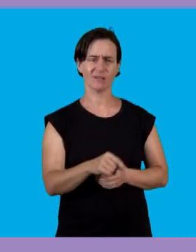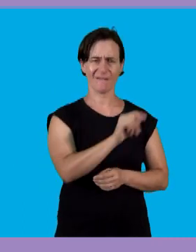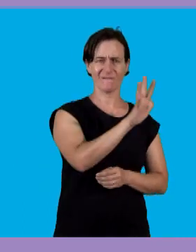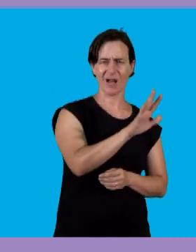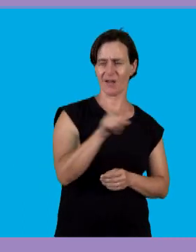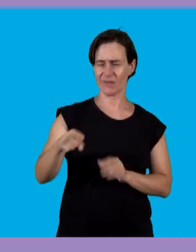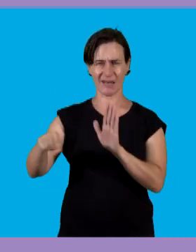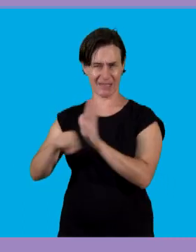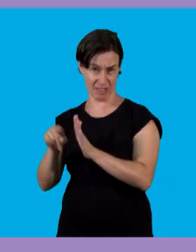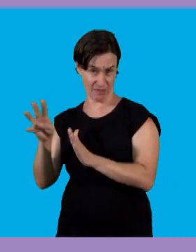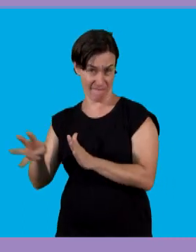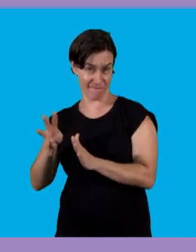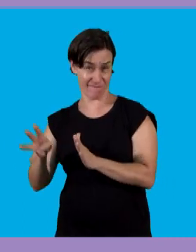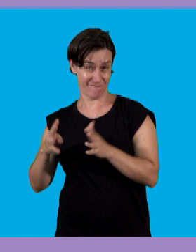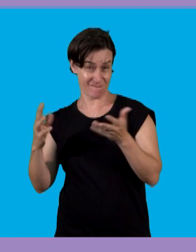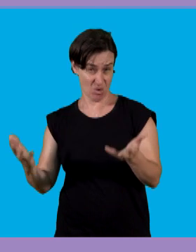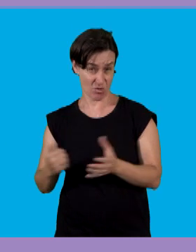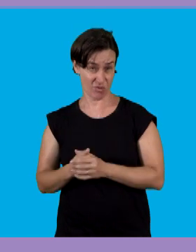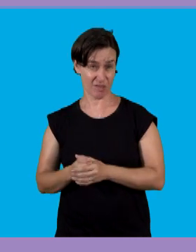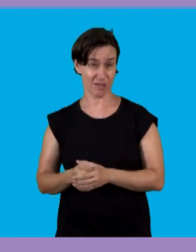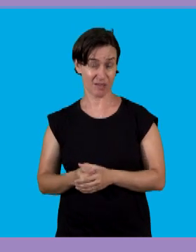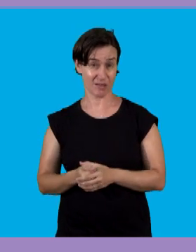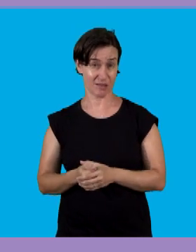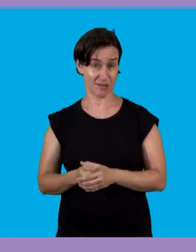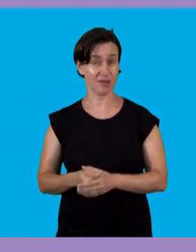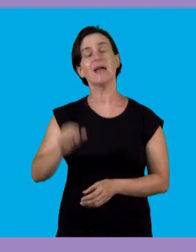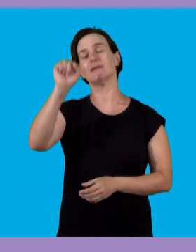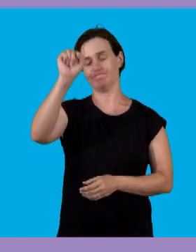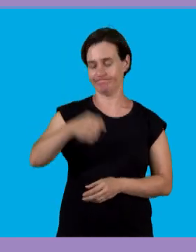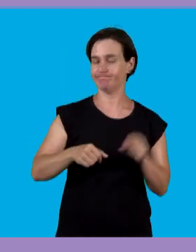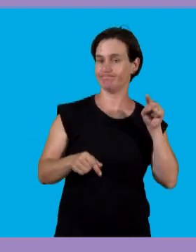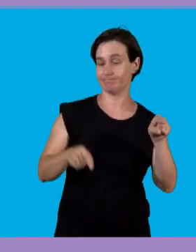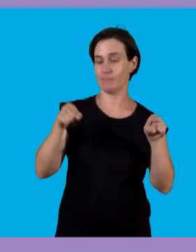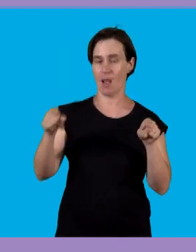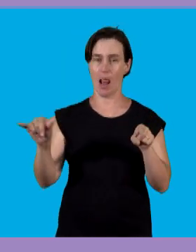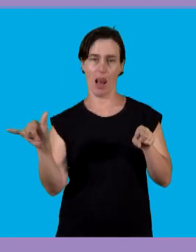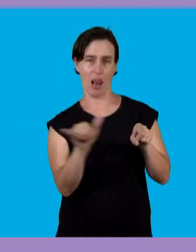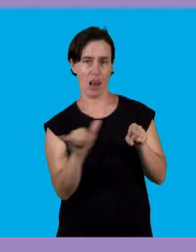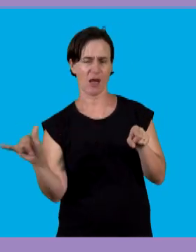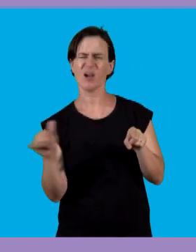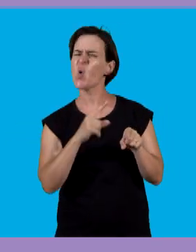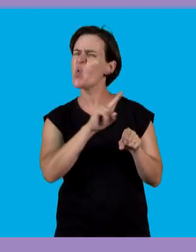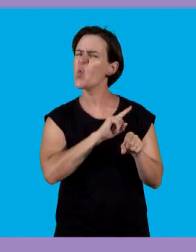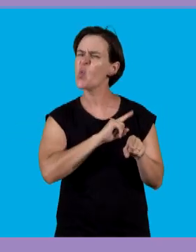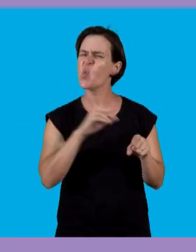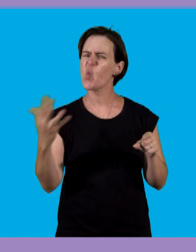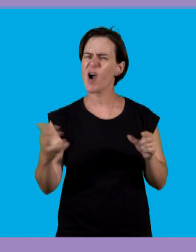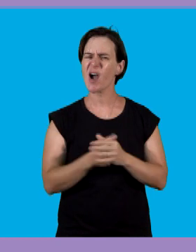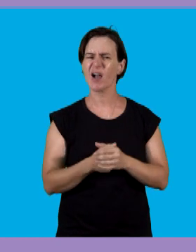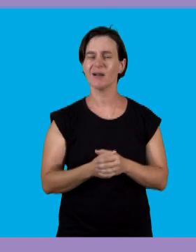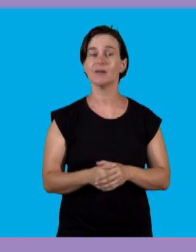that negative 14? Yes, they will also be like terms. And why are they like